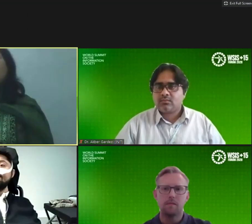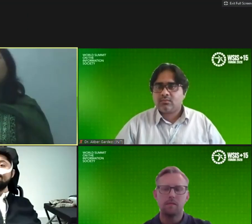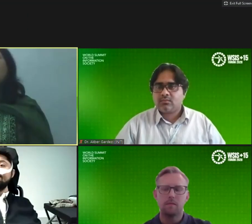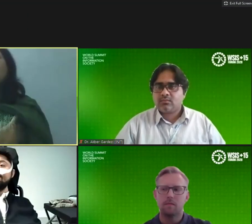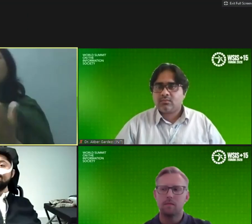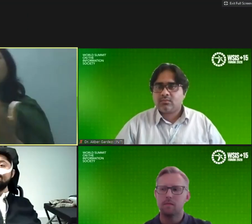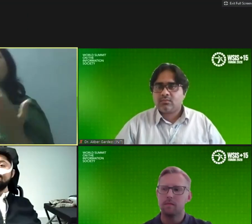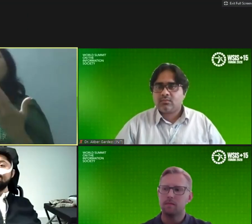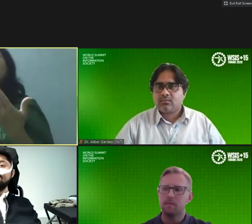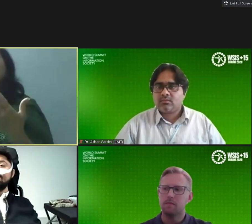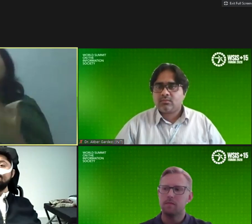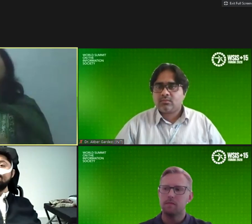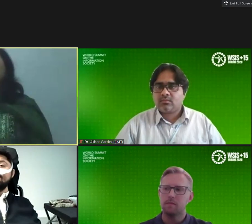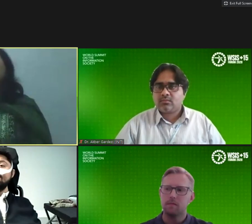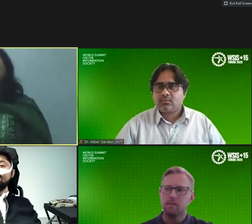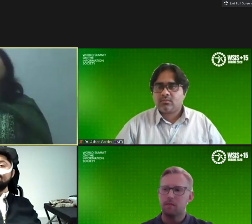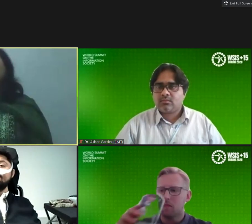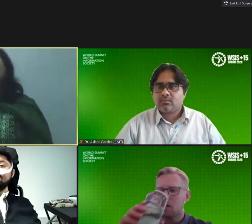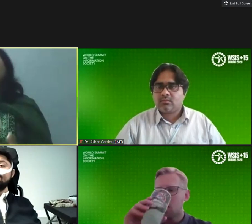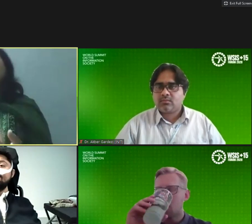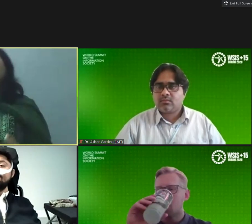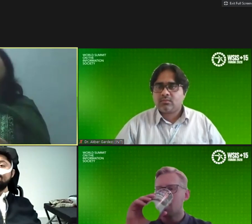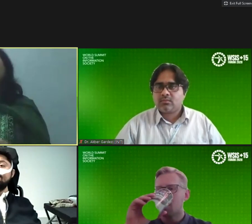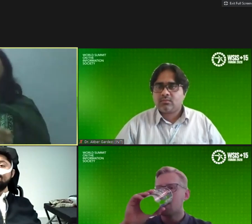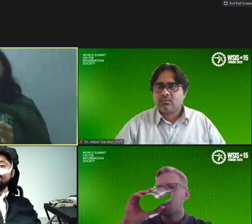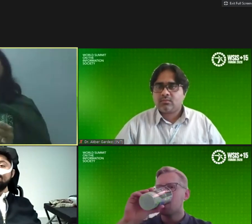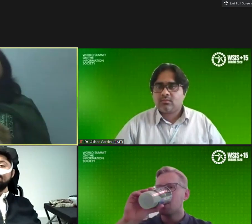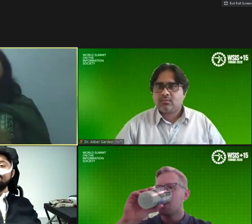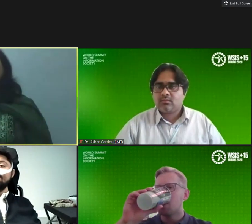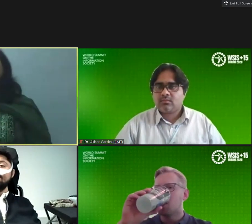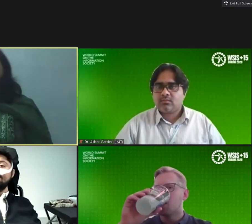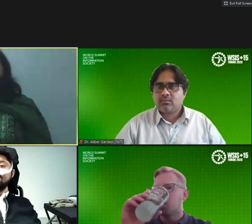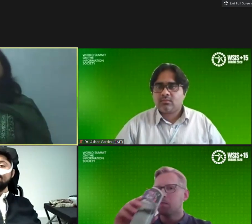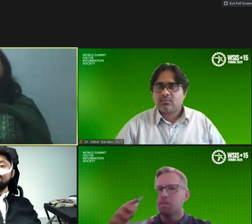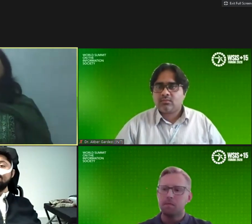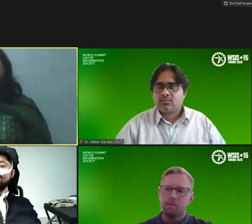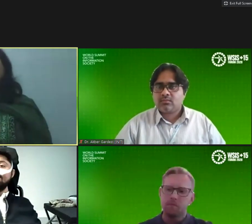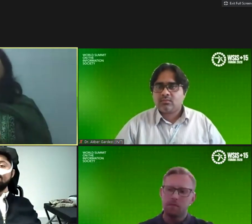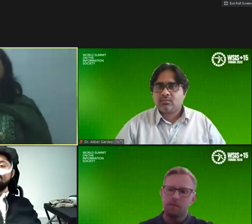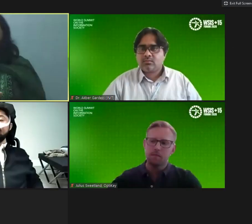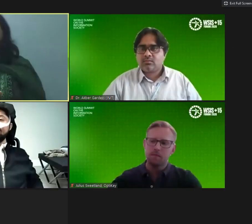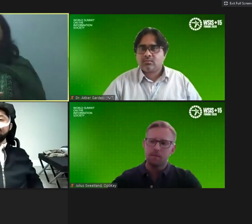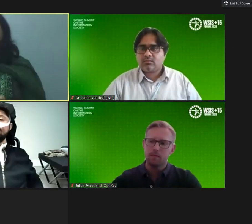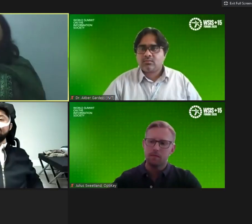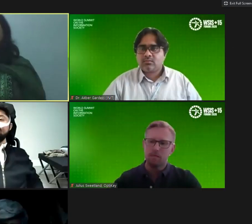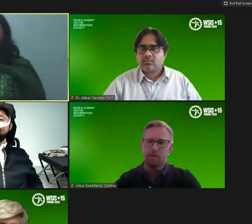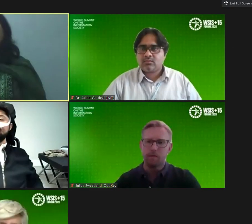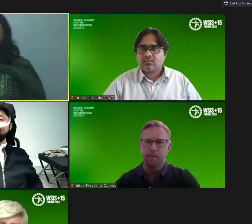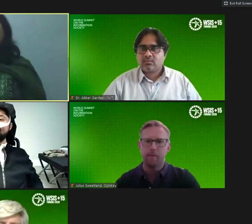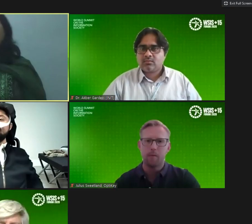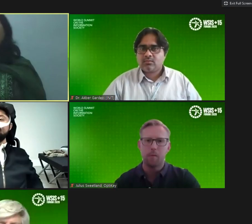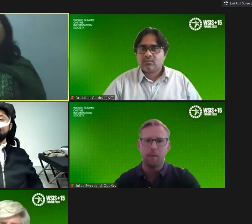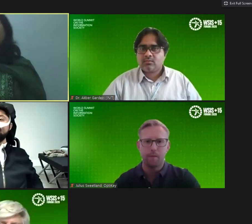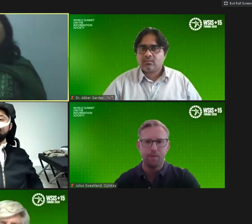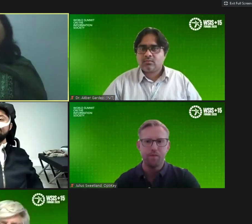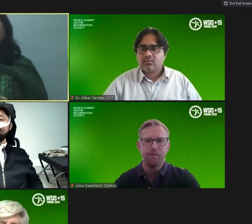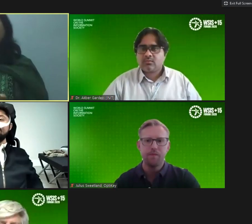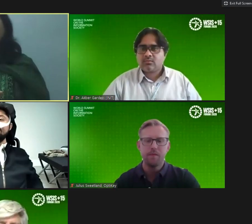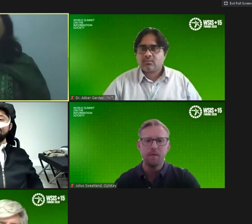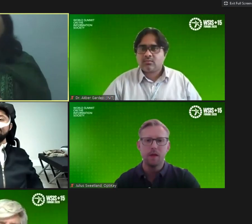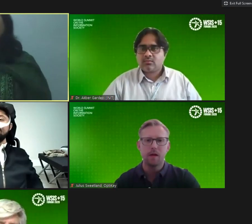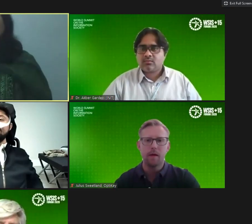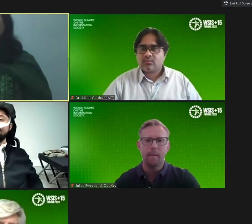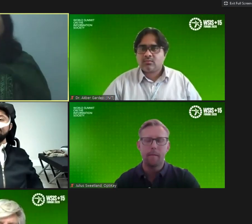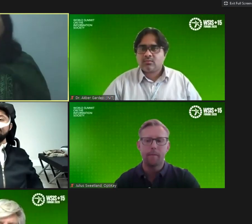university administration and also the national planners are getting convinced that these lessons need to be emulated and